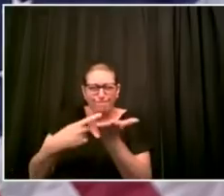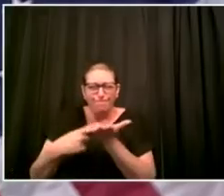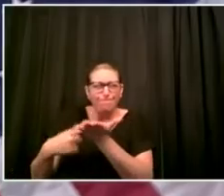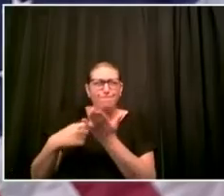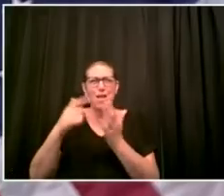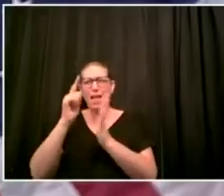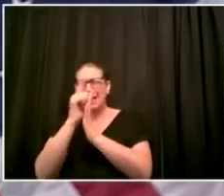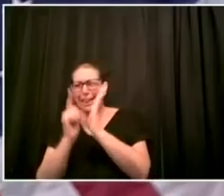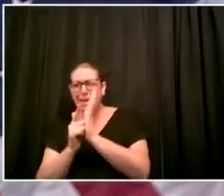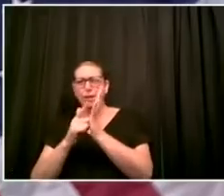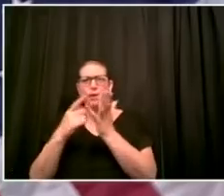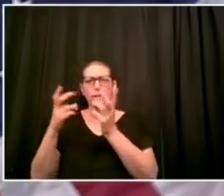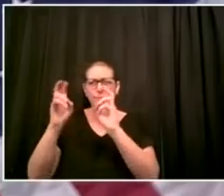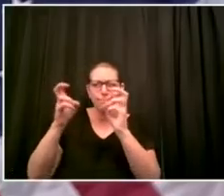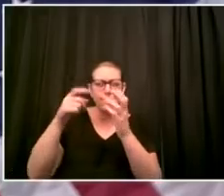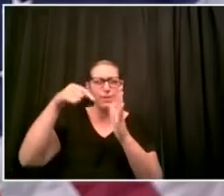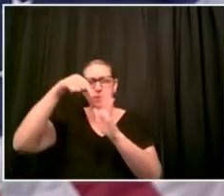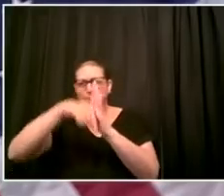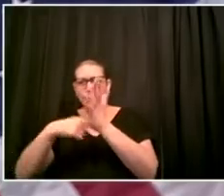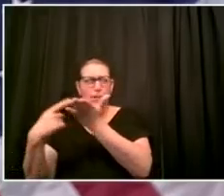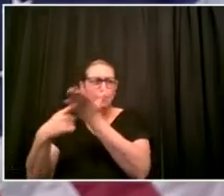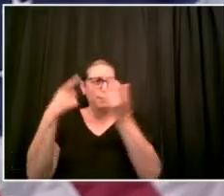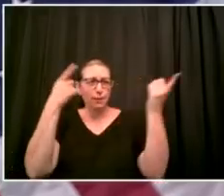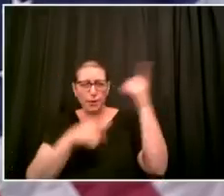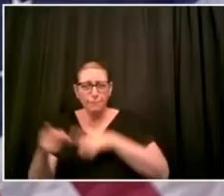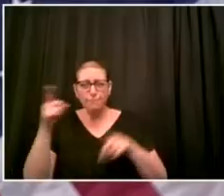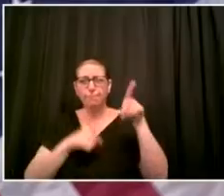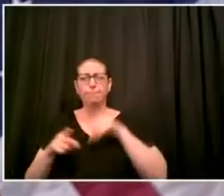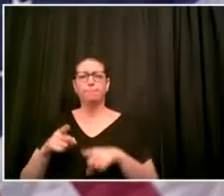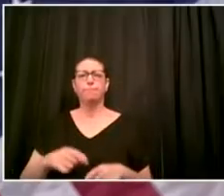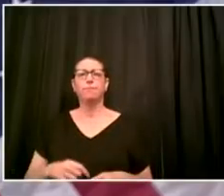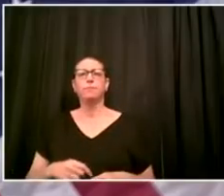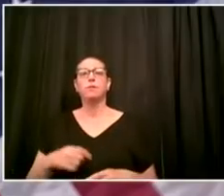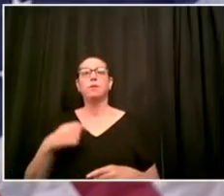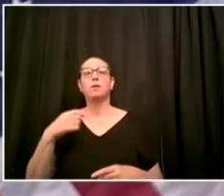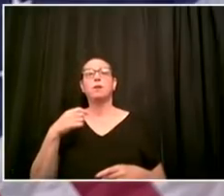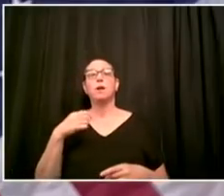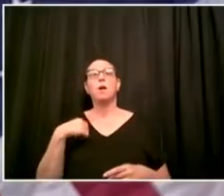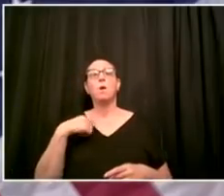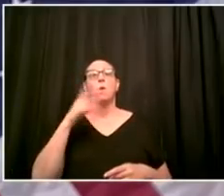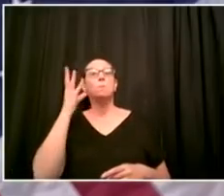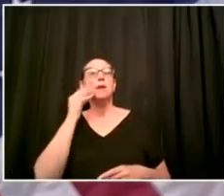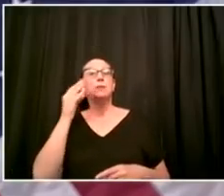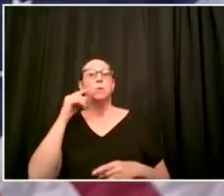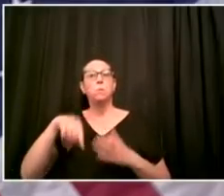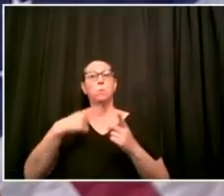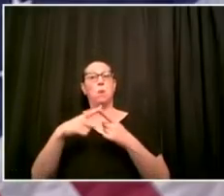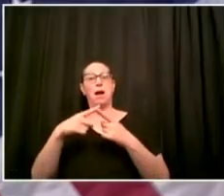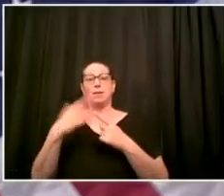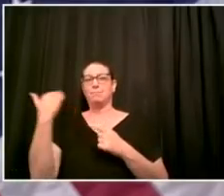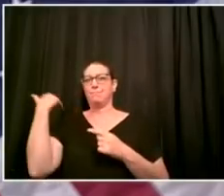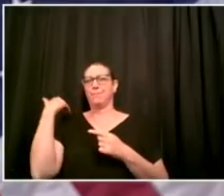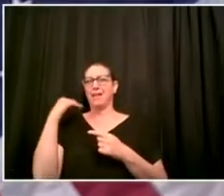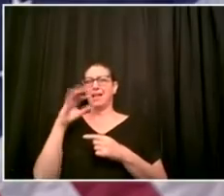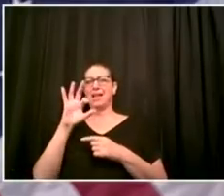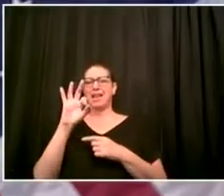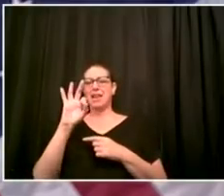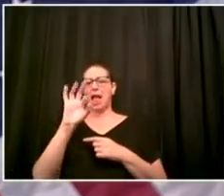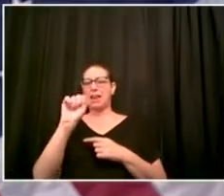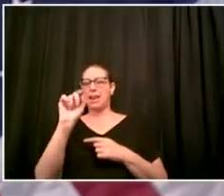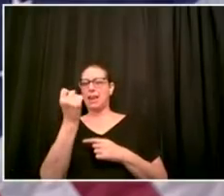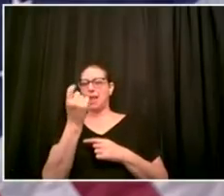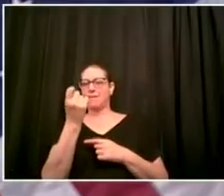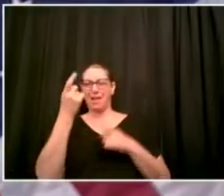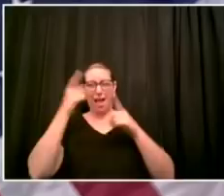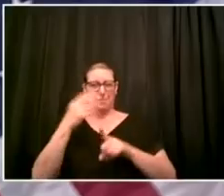the city did use that capacity for a period of time. But we're dealing with something as horrible as